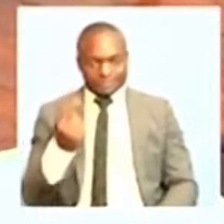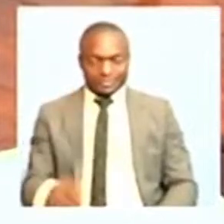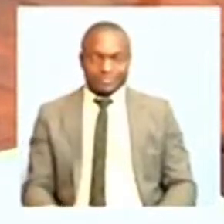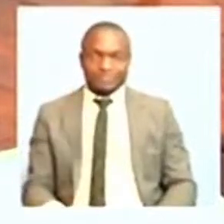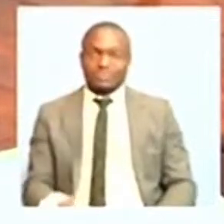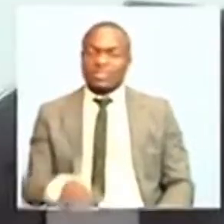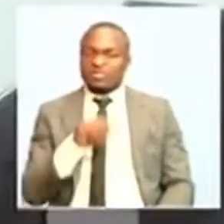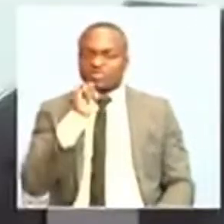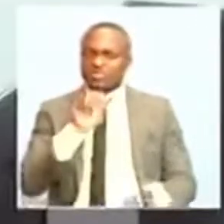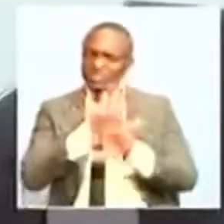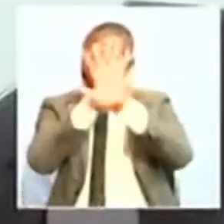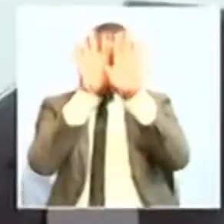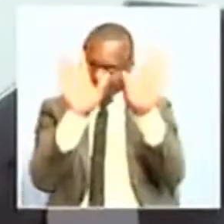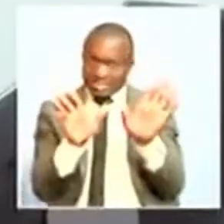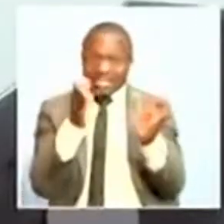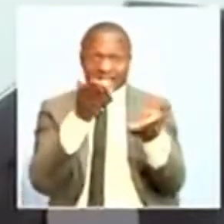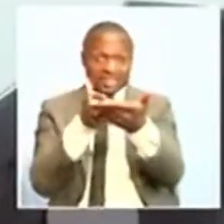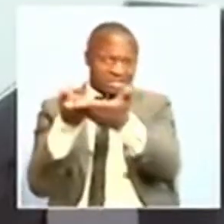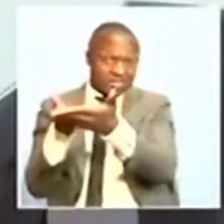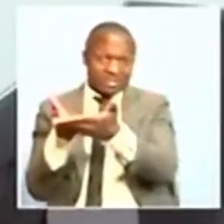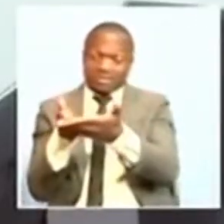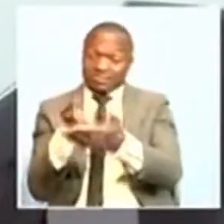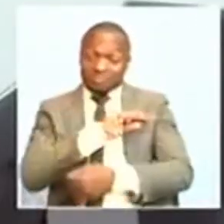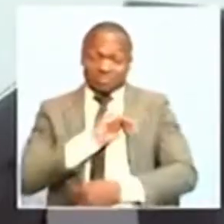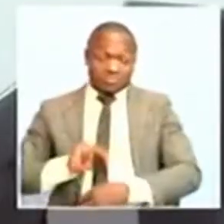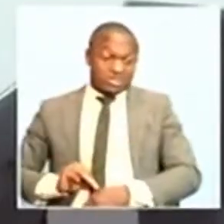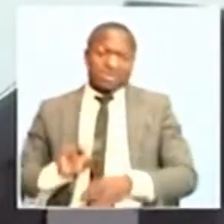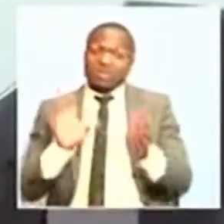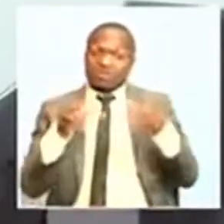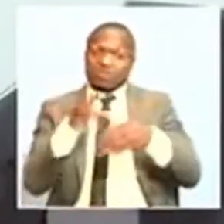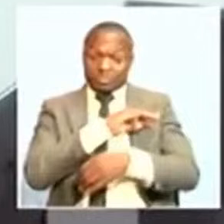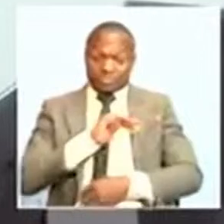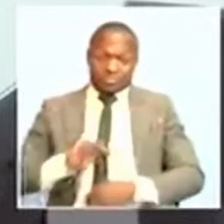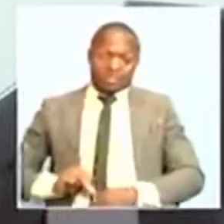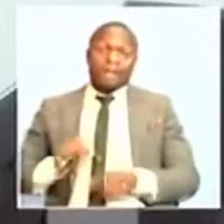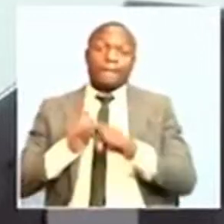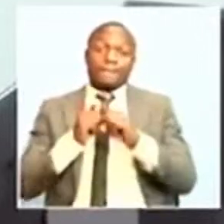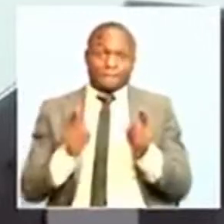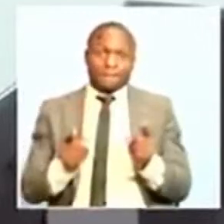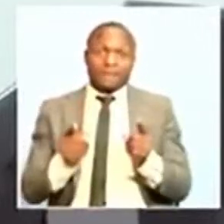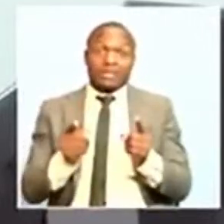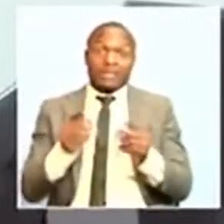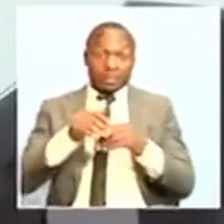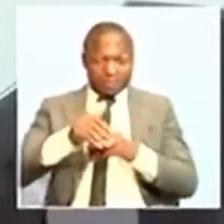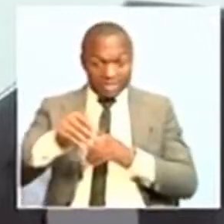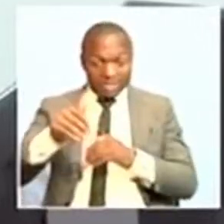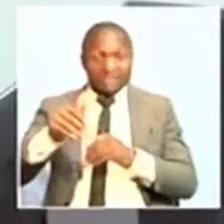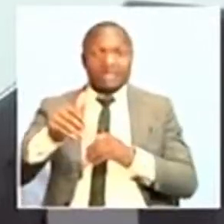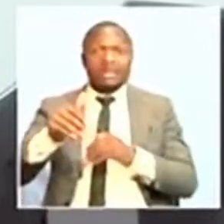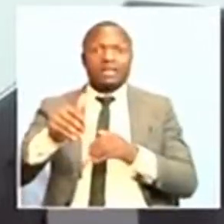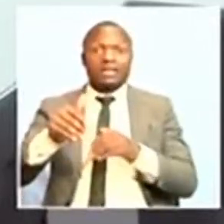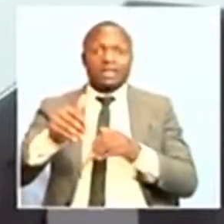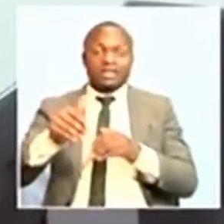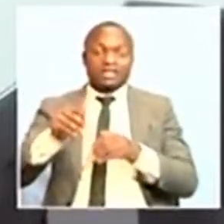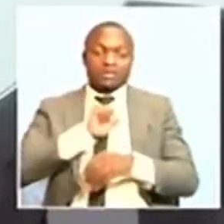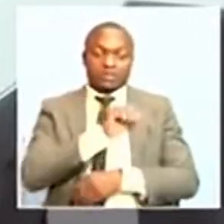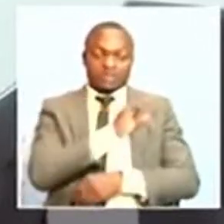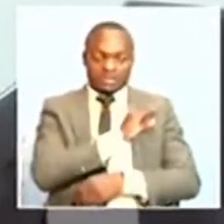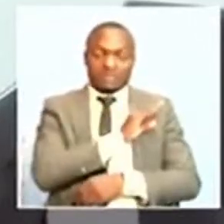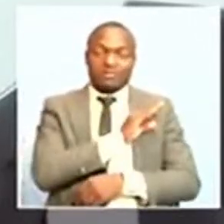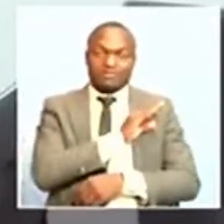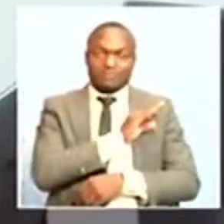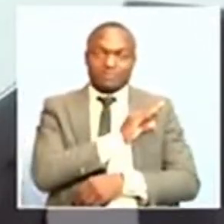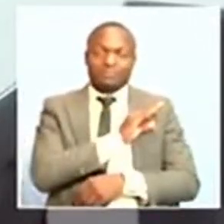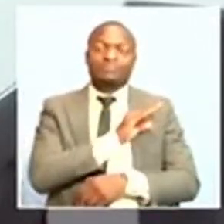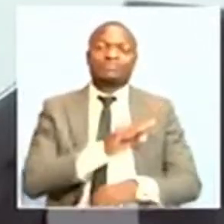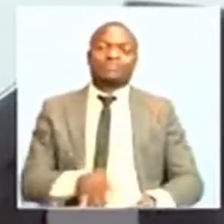Chair, it's not clear, these members and committee members, but the extension now, the new extension is to the staff of